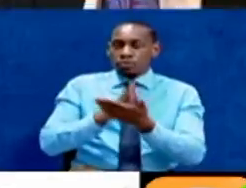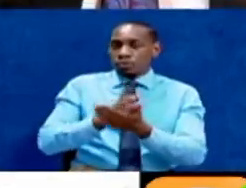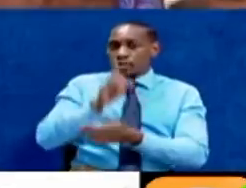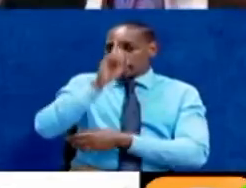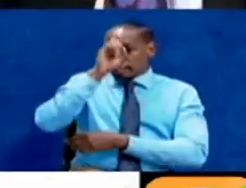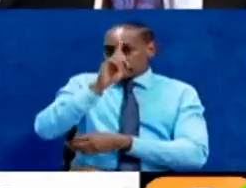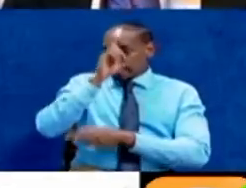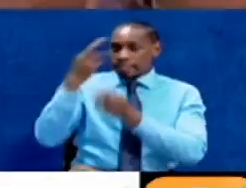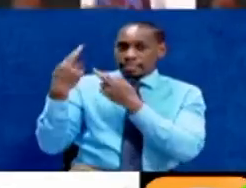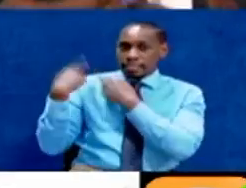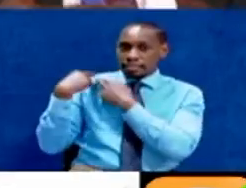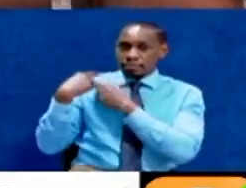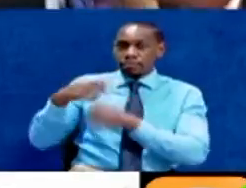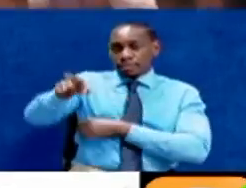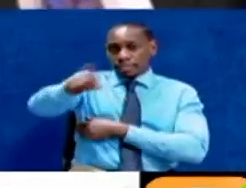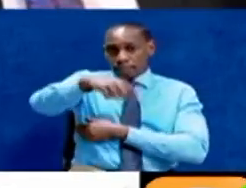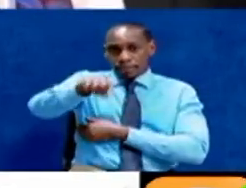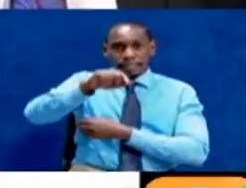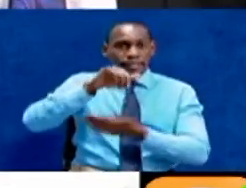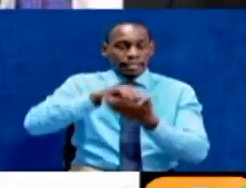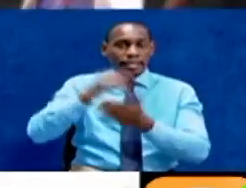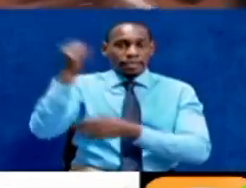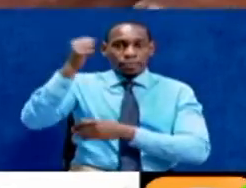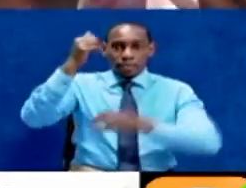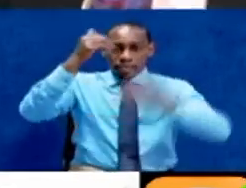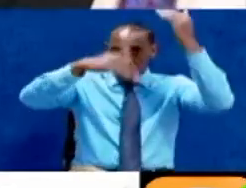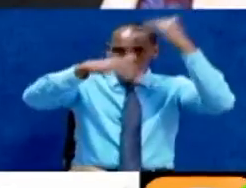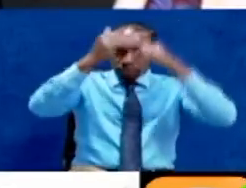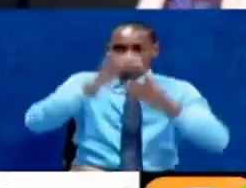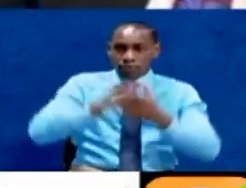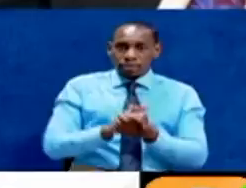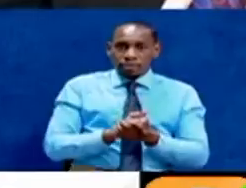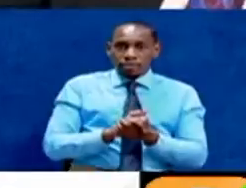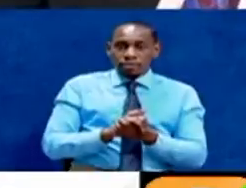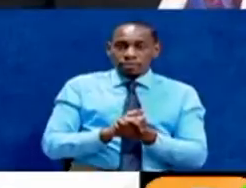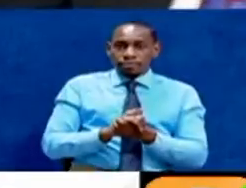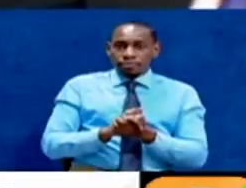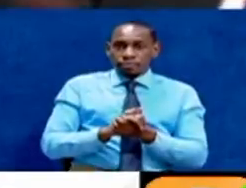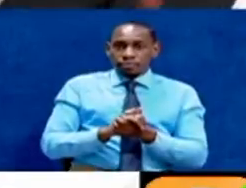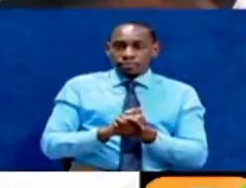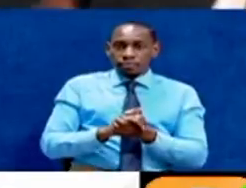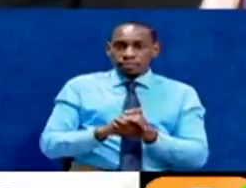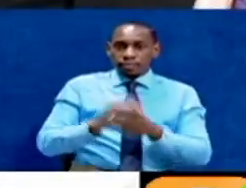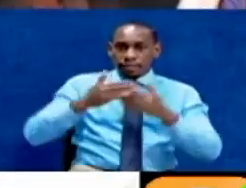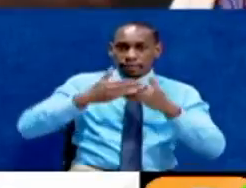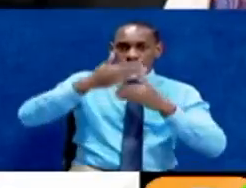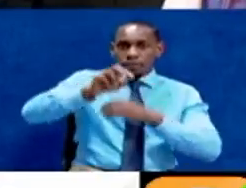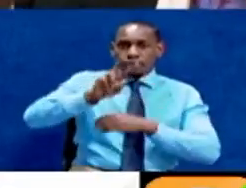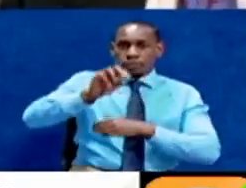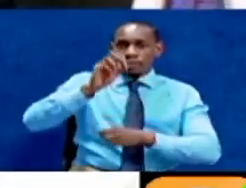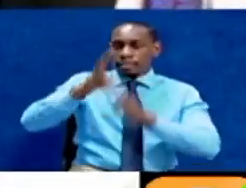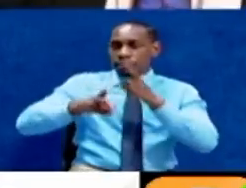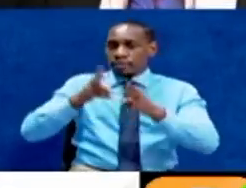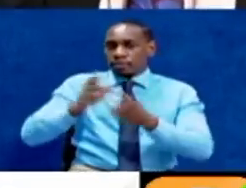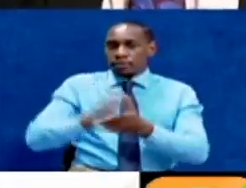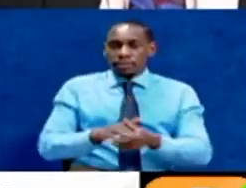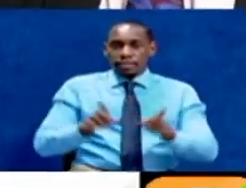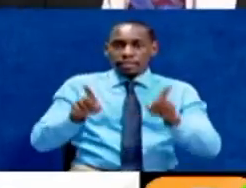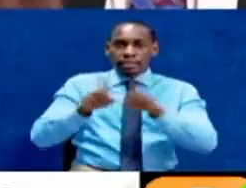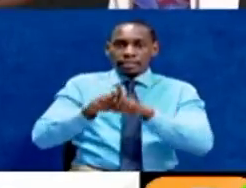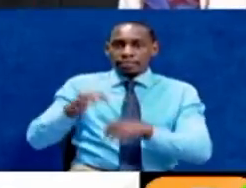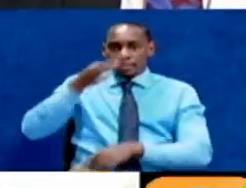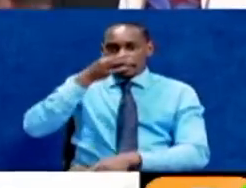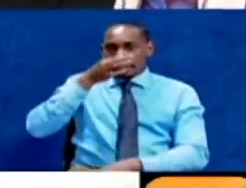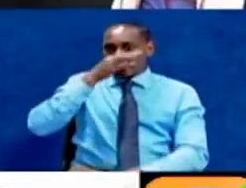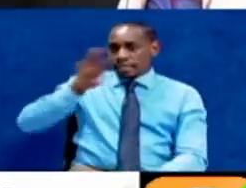embargoing for us whose political careers are not ending in 2022. And I also want to say that let Wambugu not